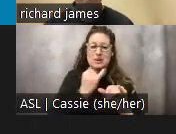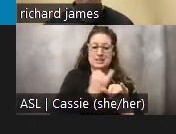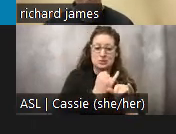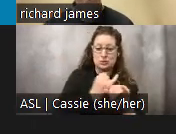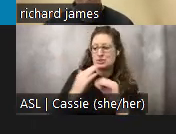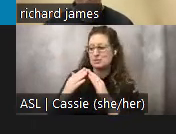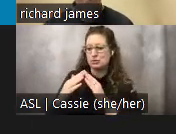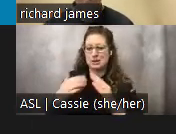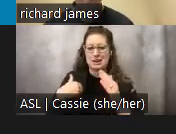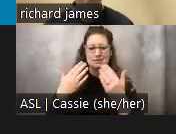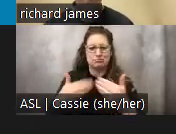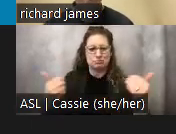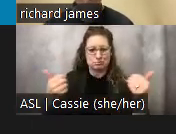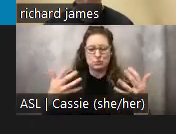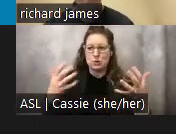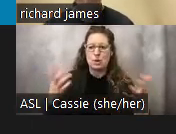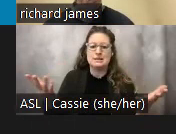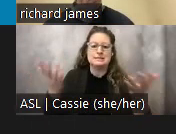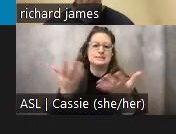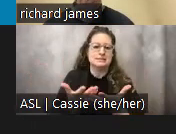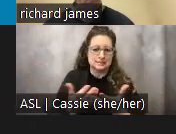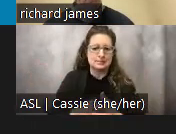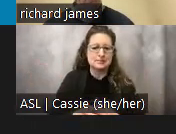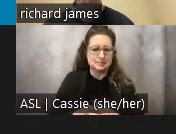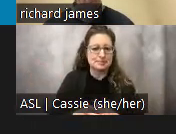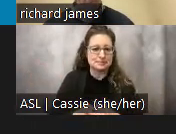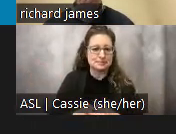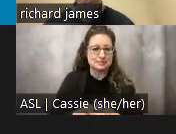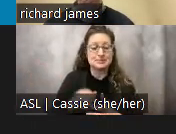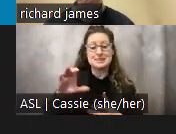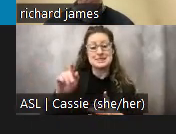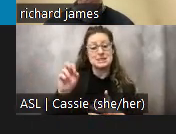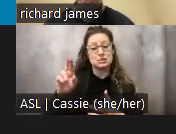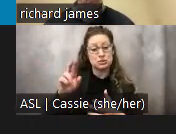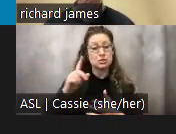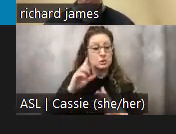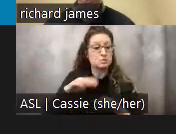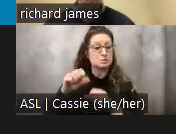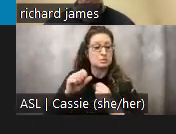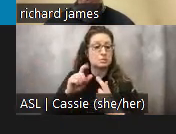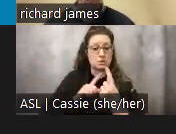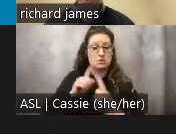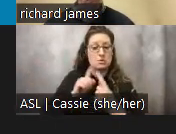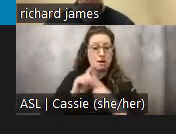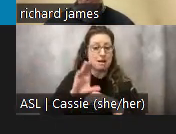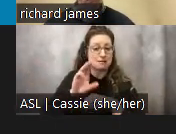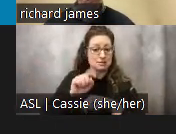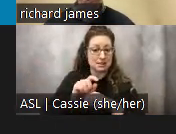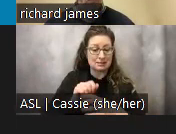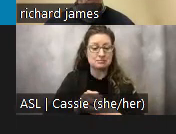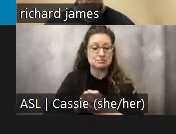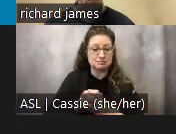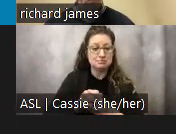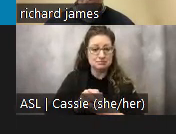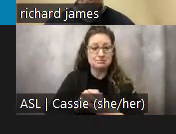communities. CEACR hosts one-on-one consultations, conducts analyses